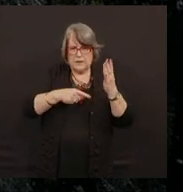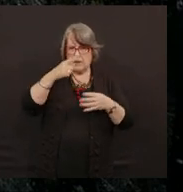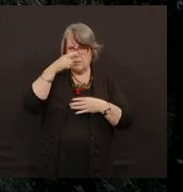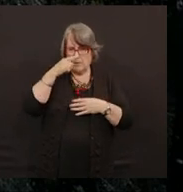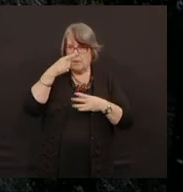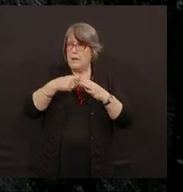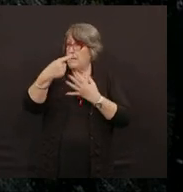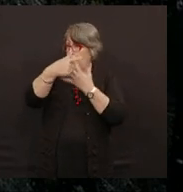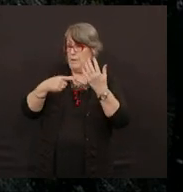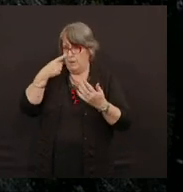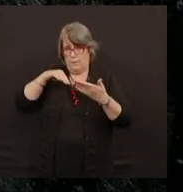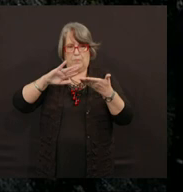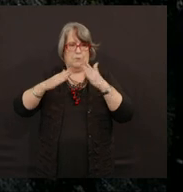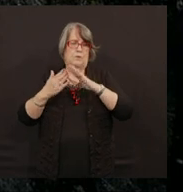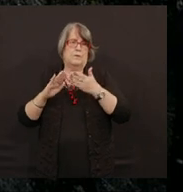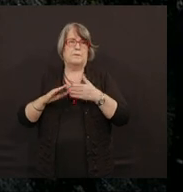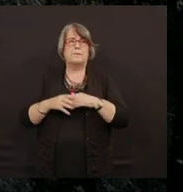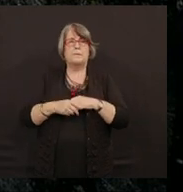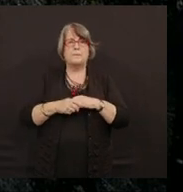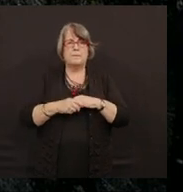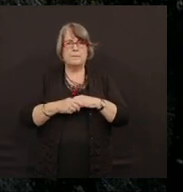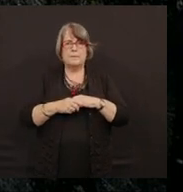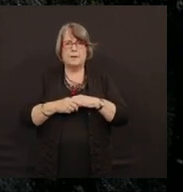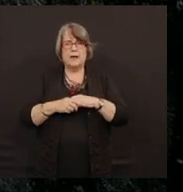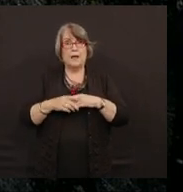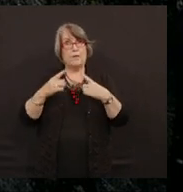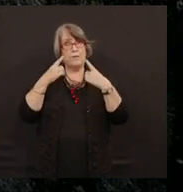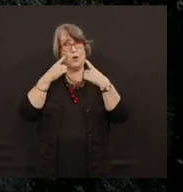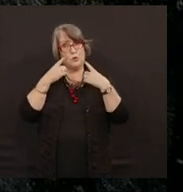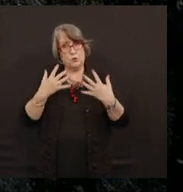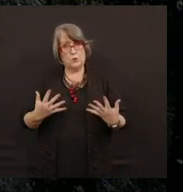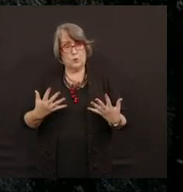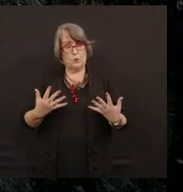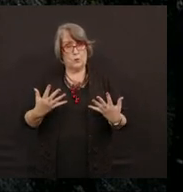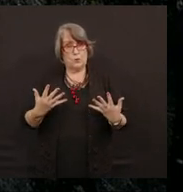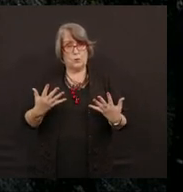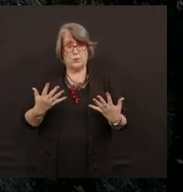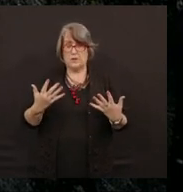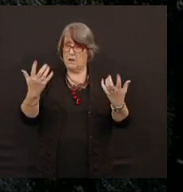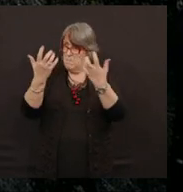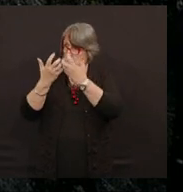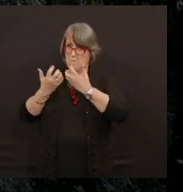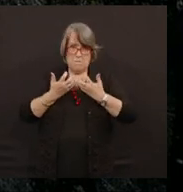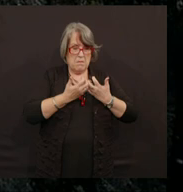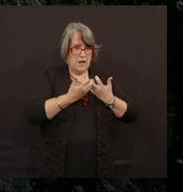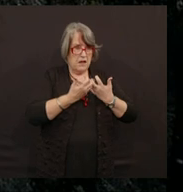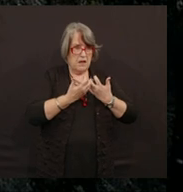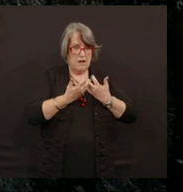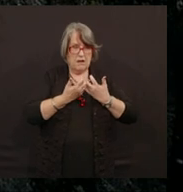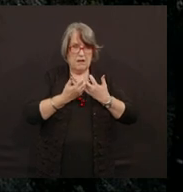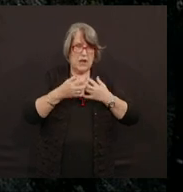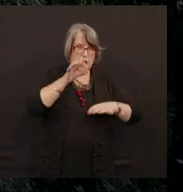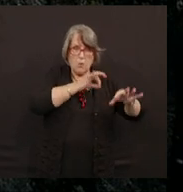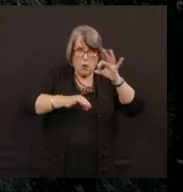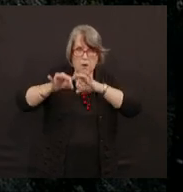and to other people in the community. That shows up in multiple inquiries, it shows up